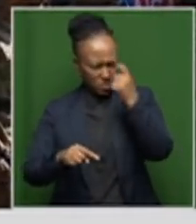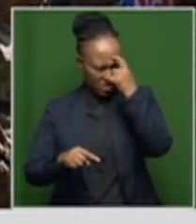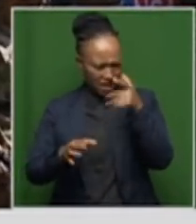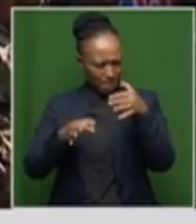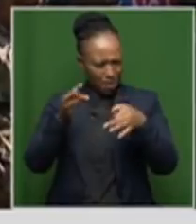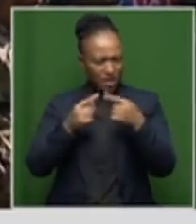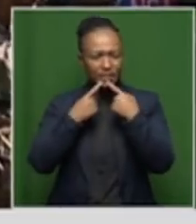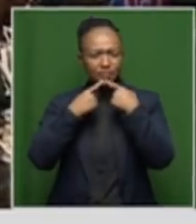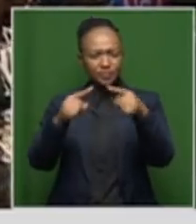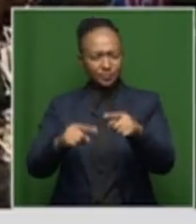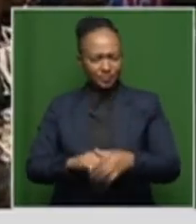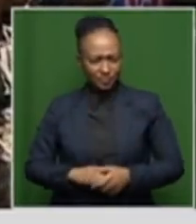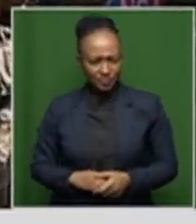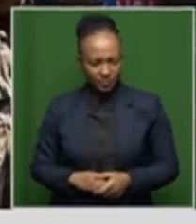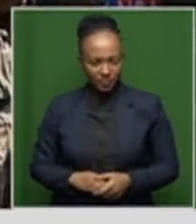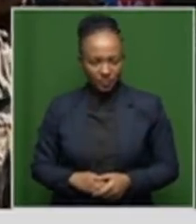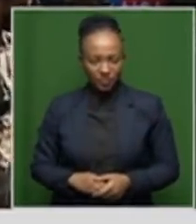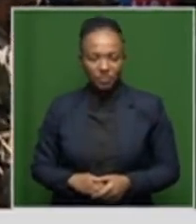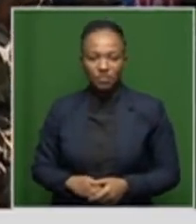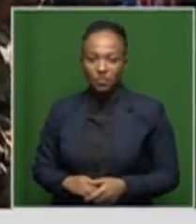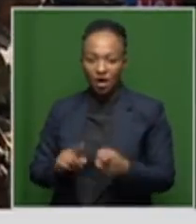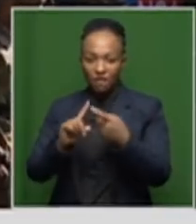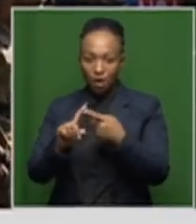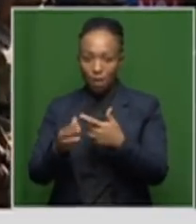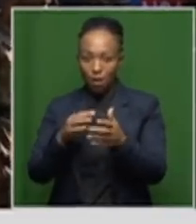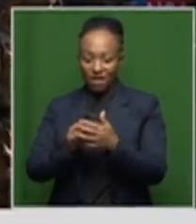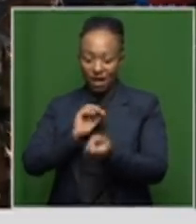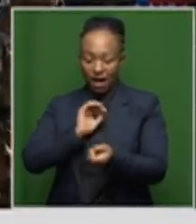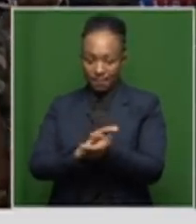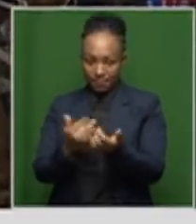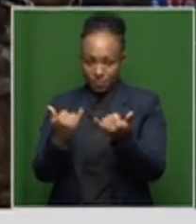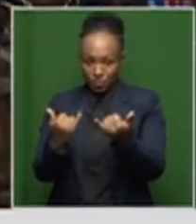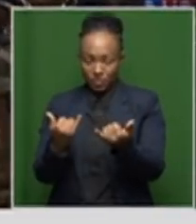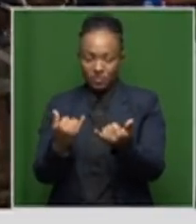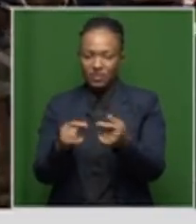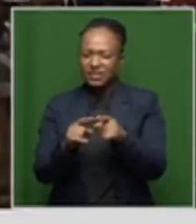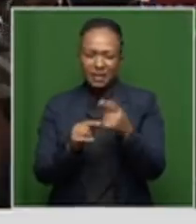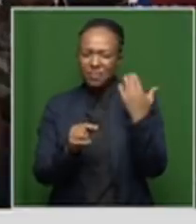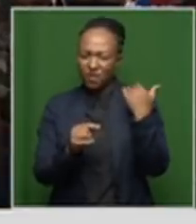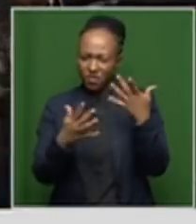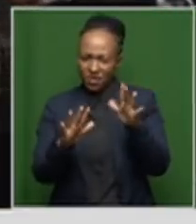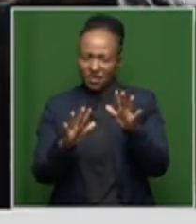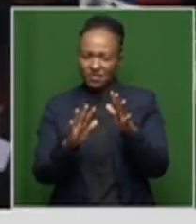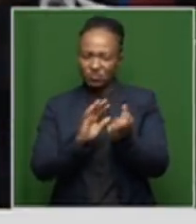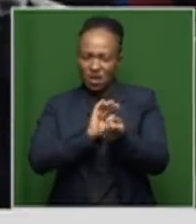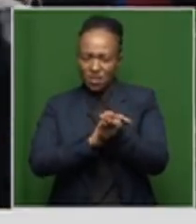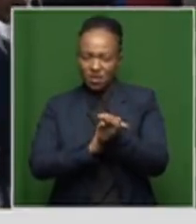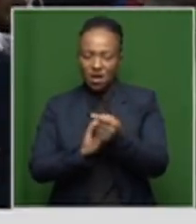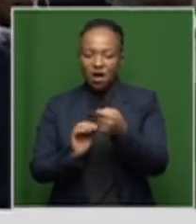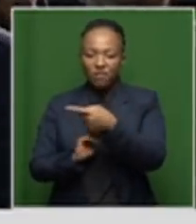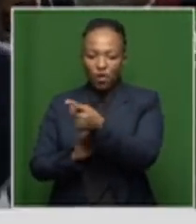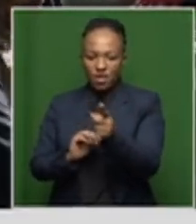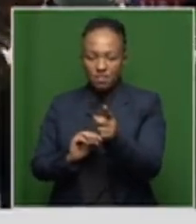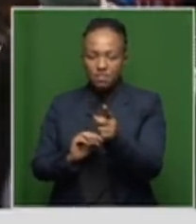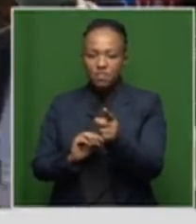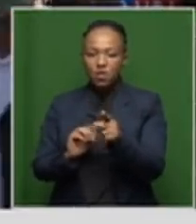political statement? As I said, in terms of what has happened today and has been happening, is that for them it's more about dealing